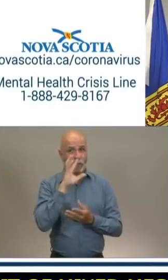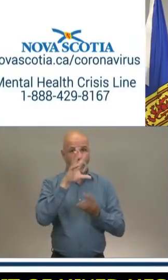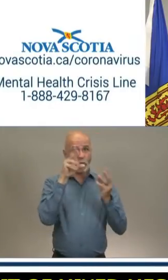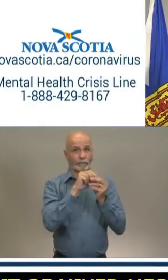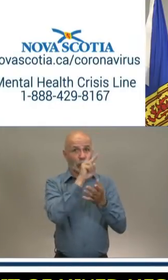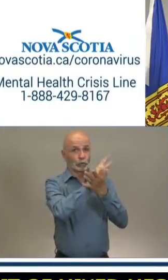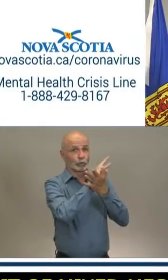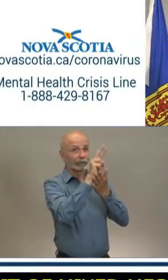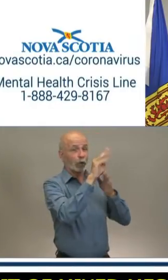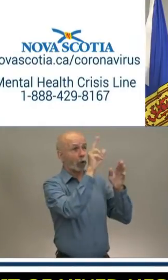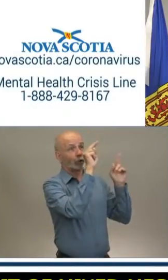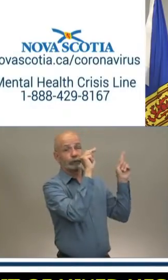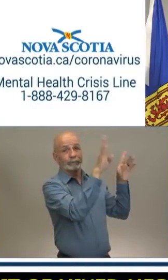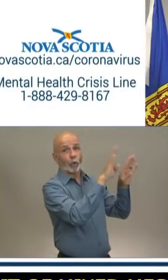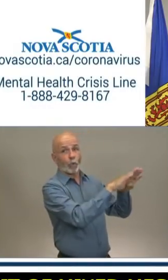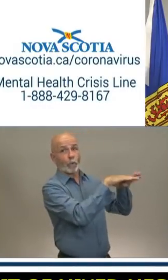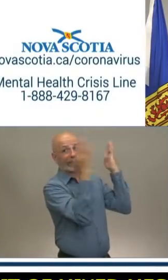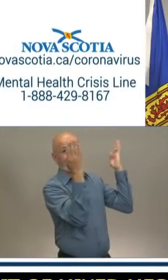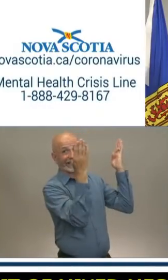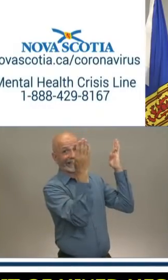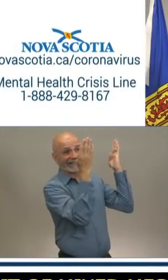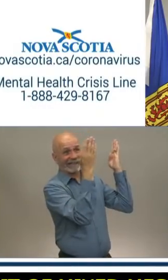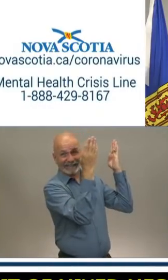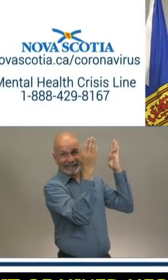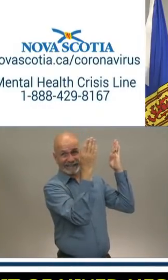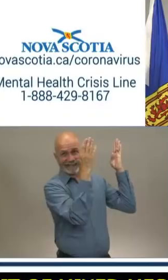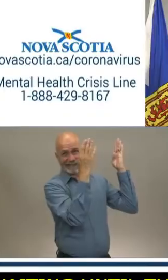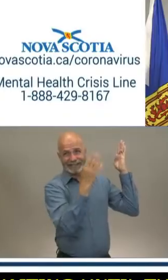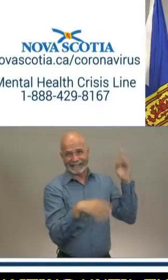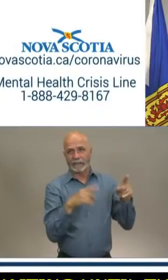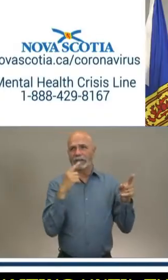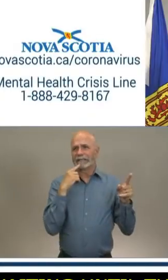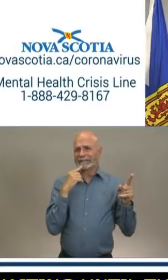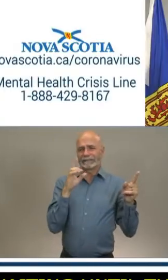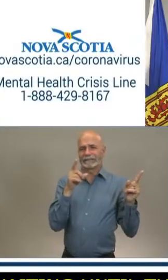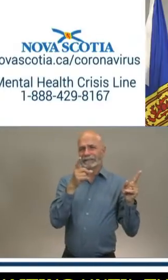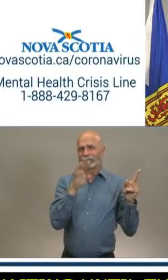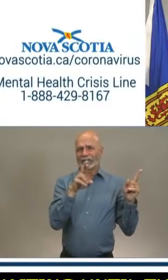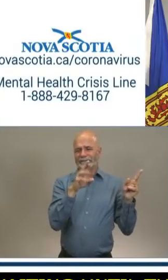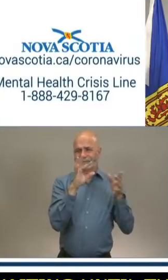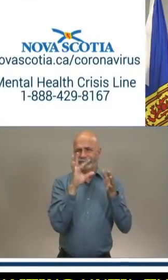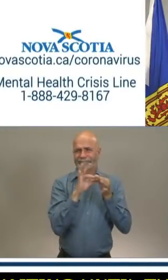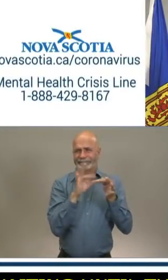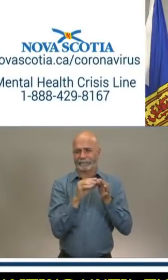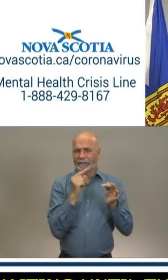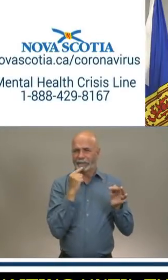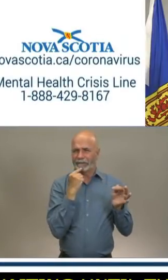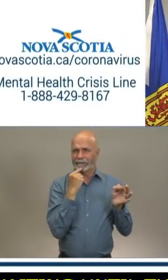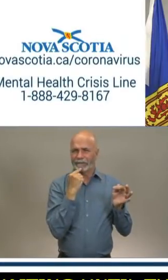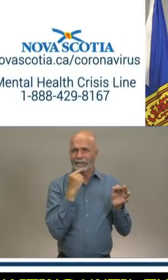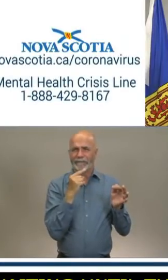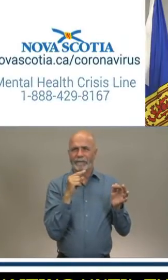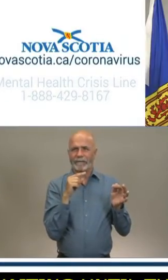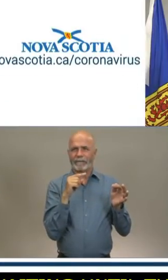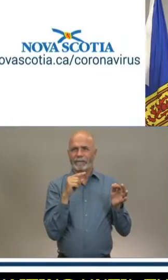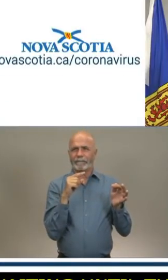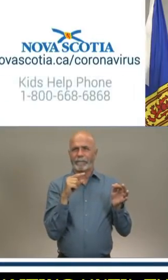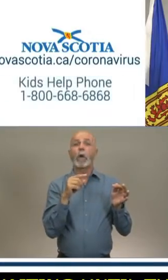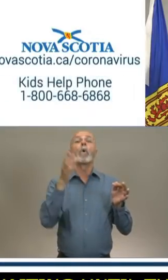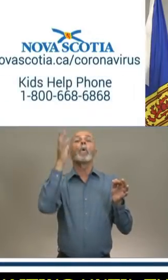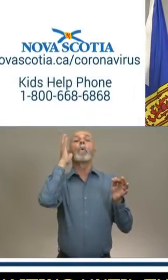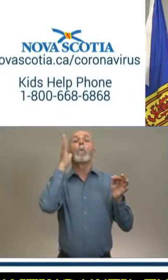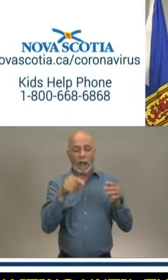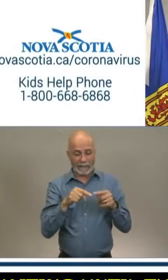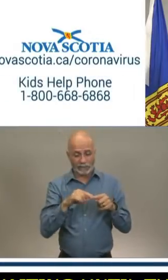sense. But then, Premier Rankin, you had just said that you are fully certain that we will open completely